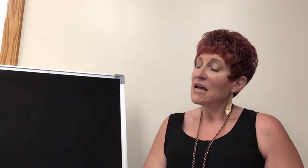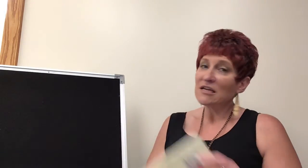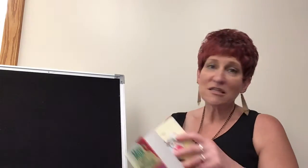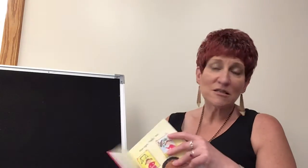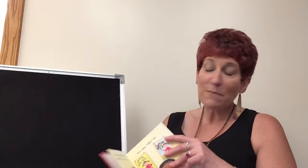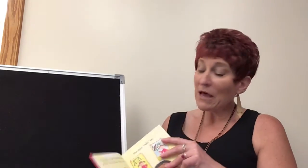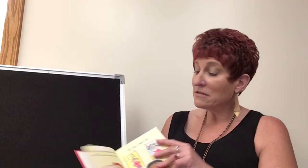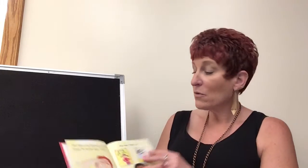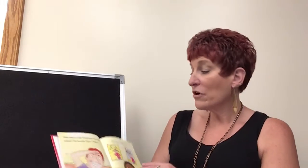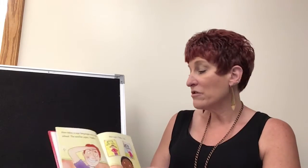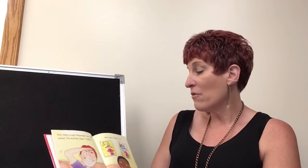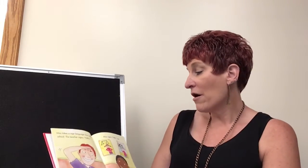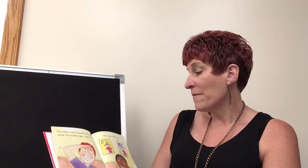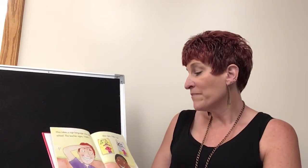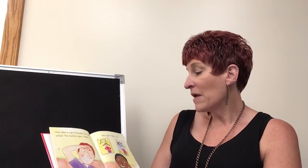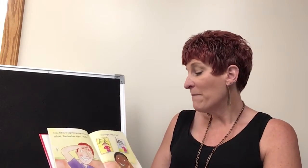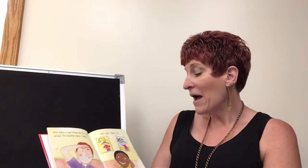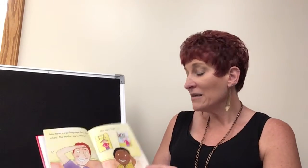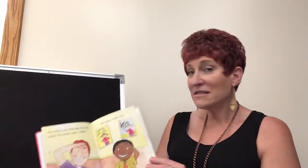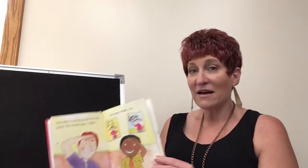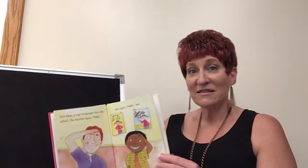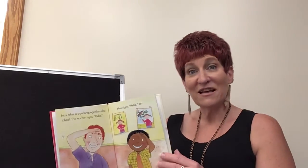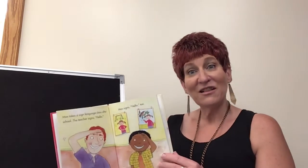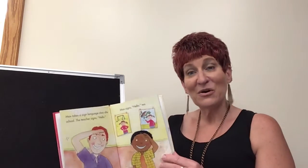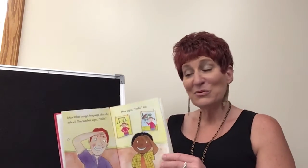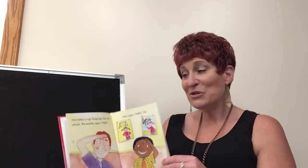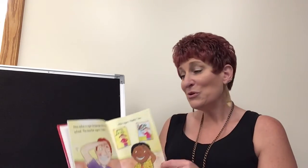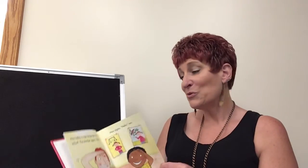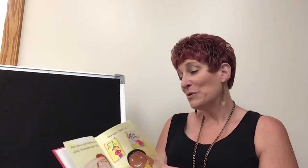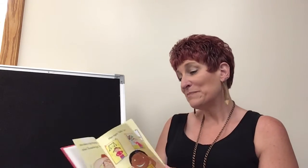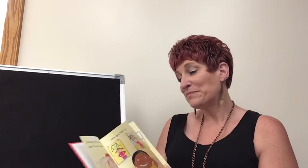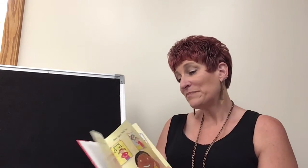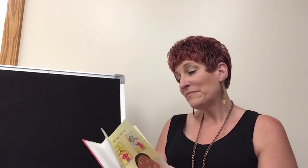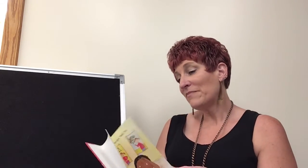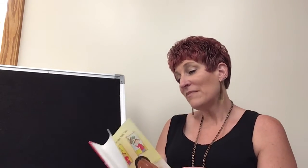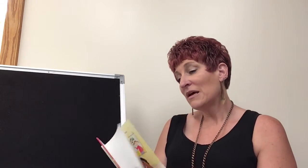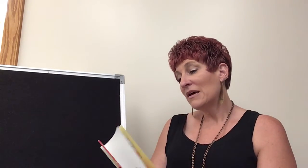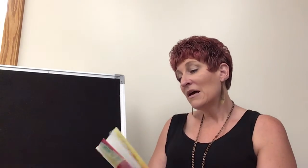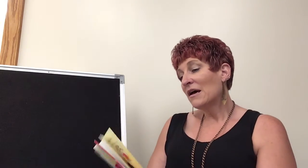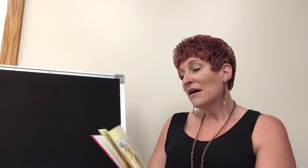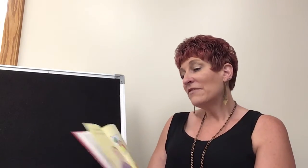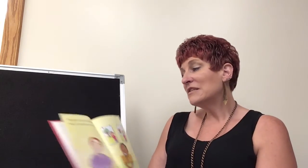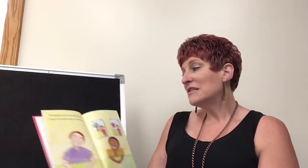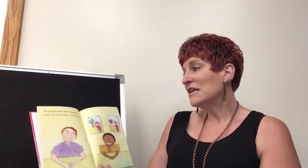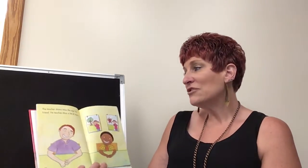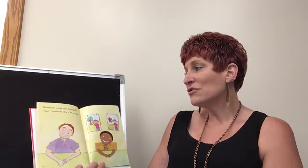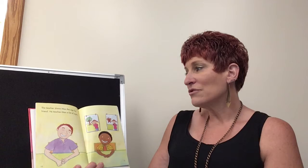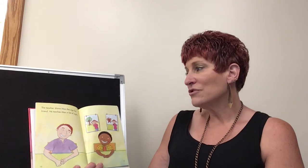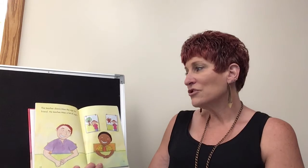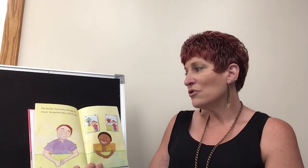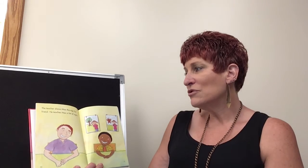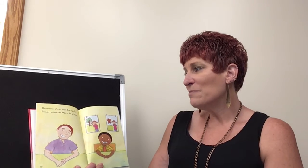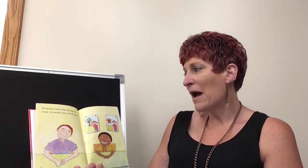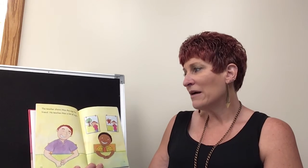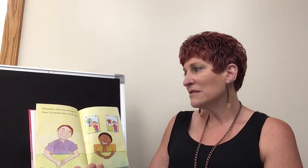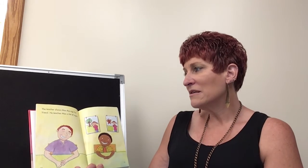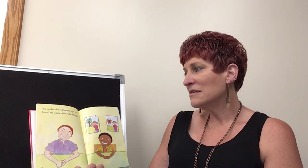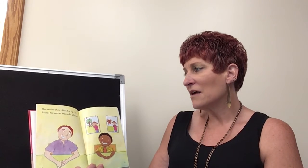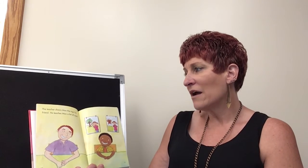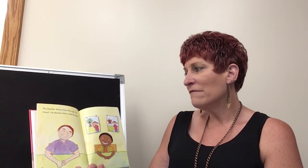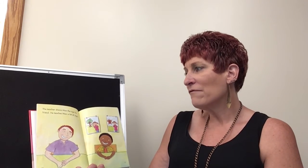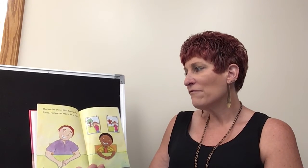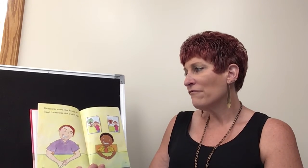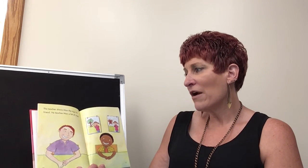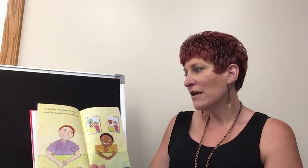this. It just depends on where you are. Max signs hello too. The teacher shows Max